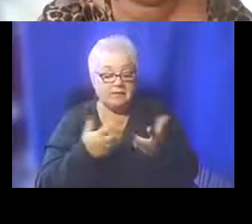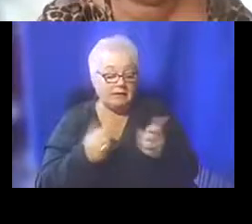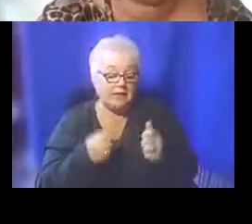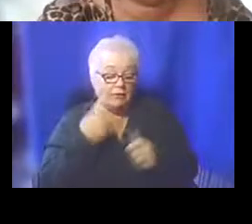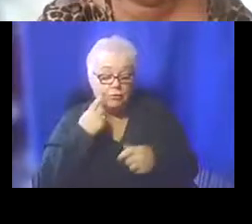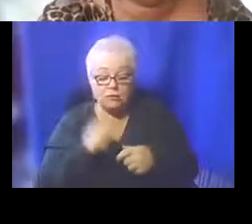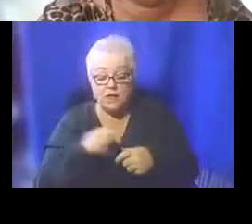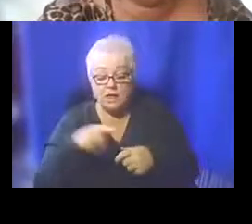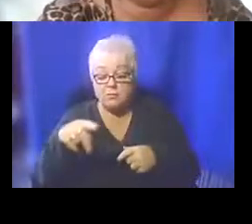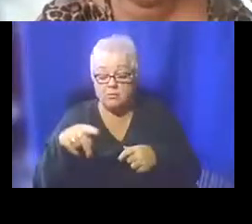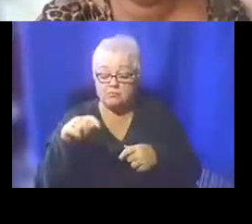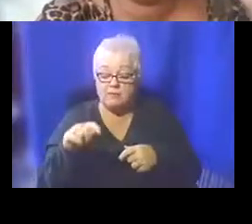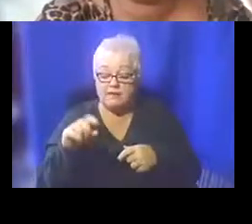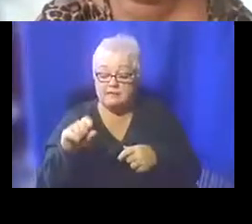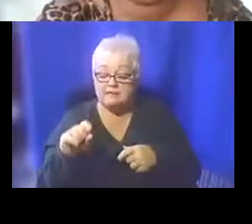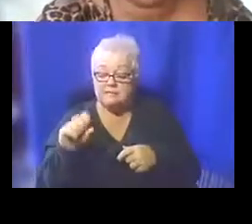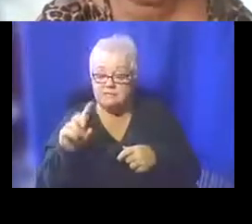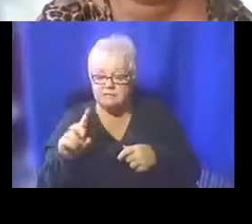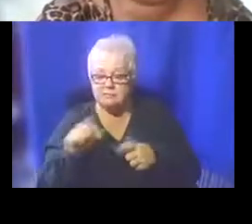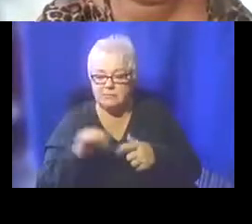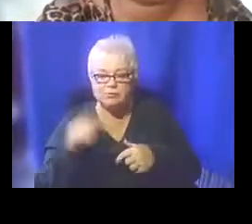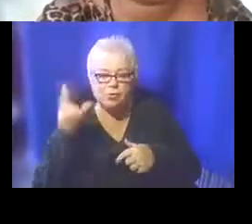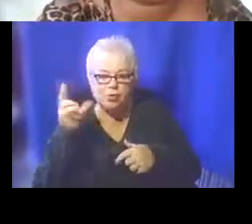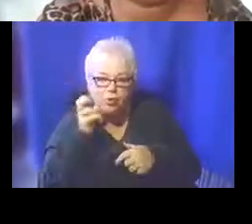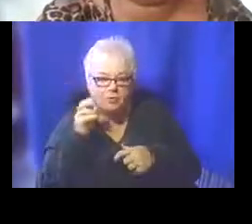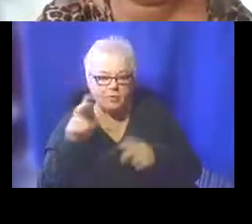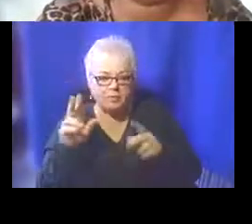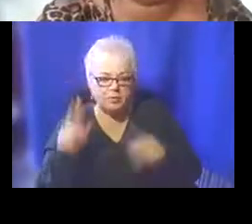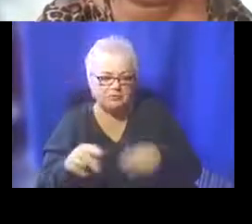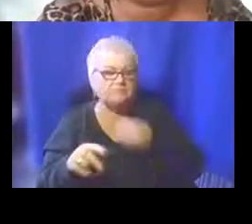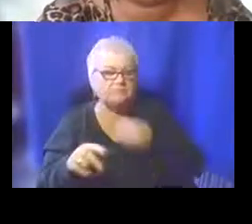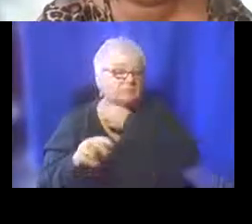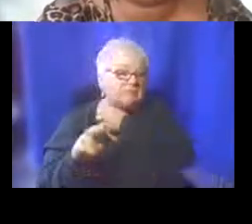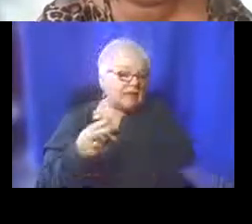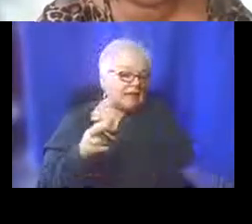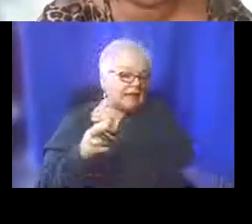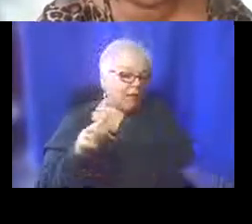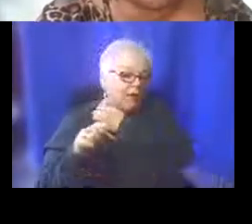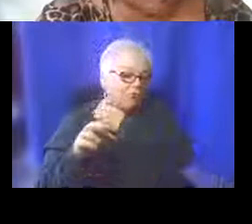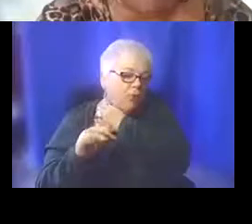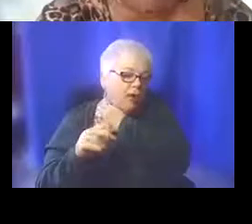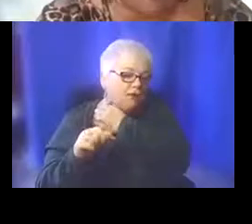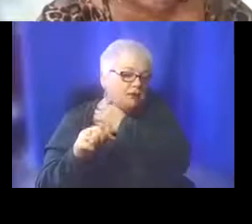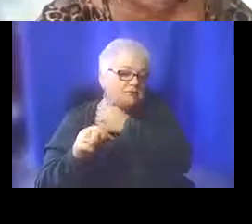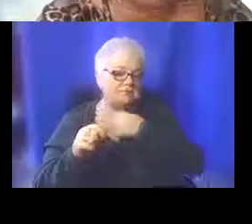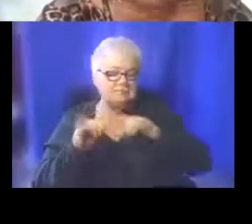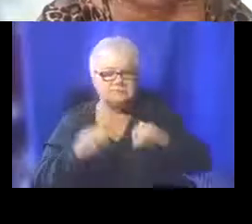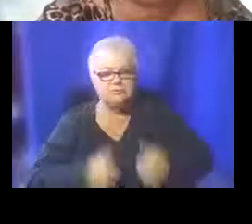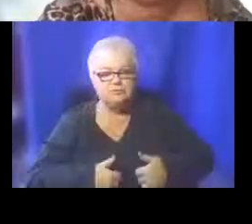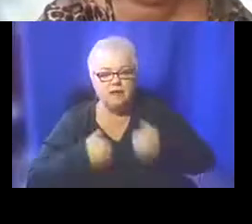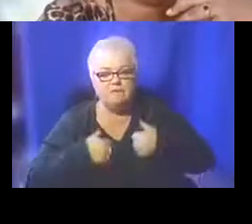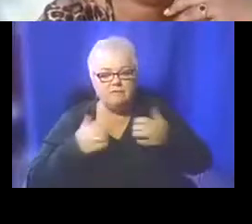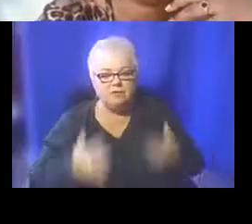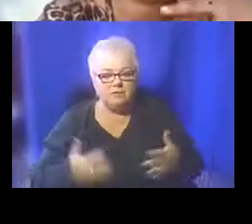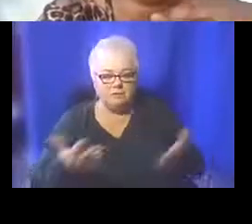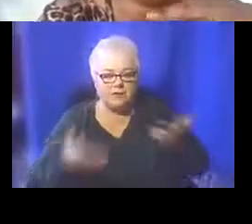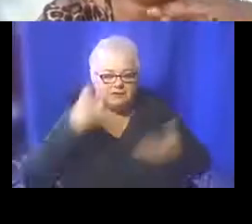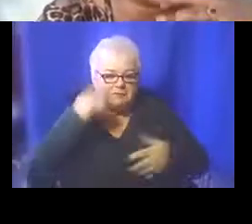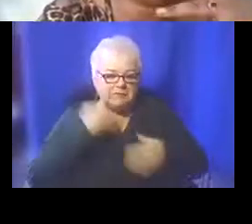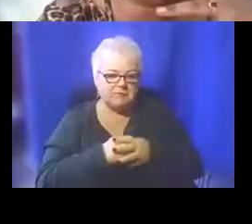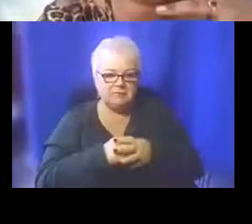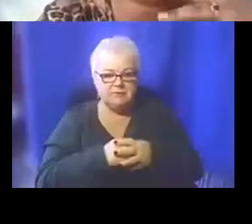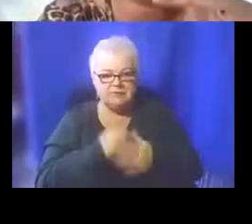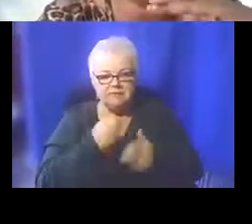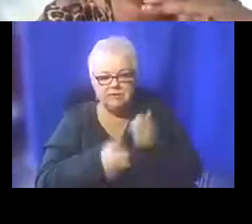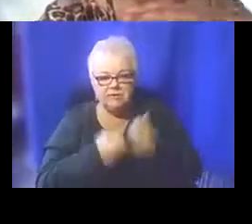stress. So some signs of secondary trauma look very similar to what a survivor might experience, but